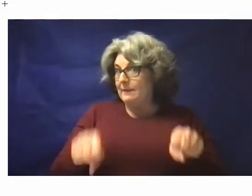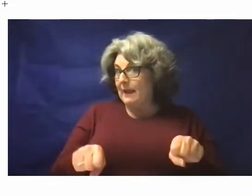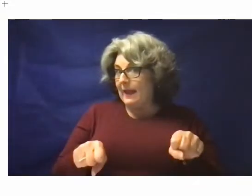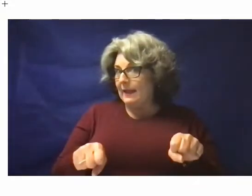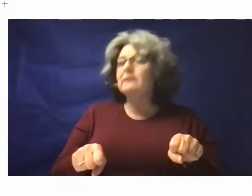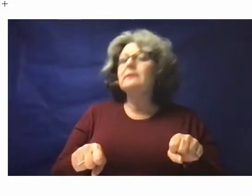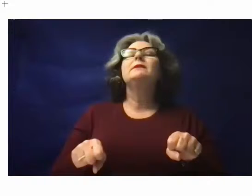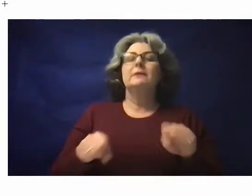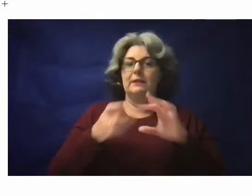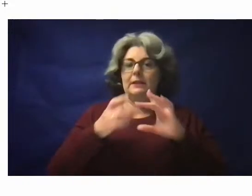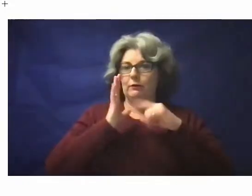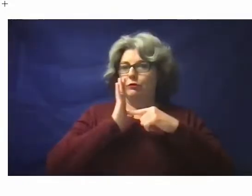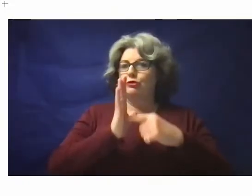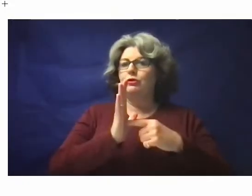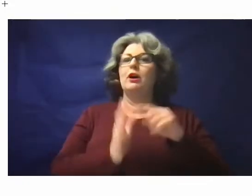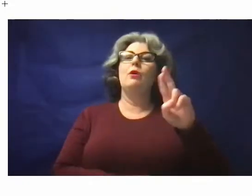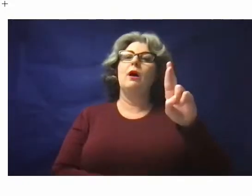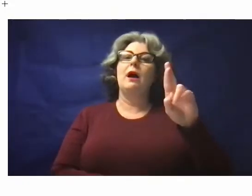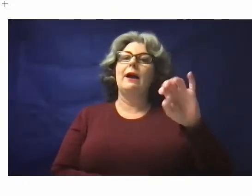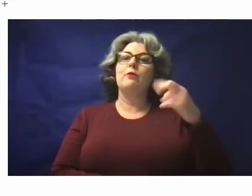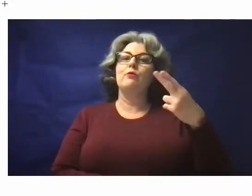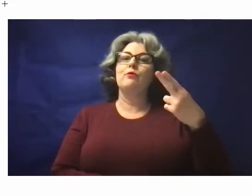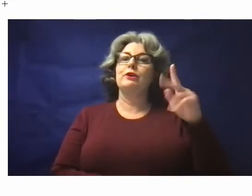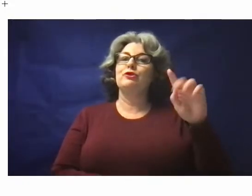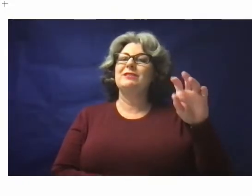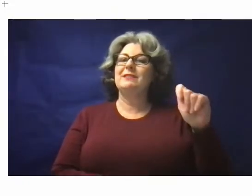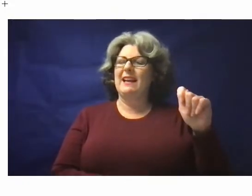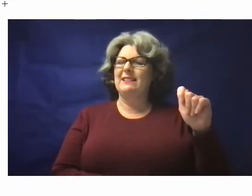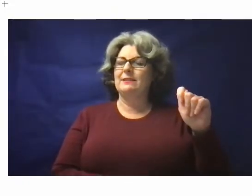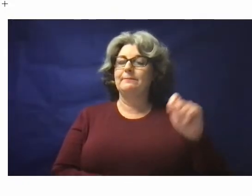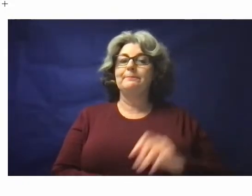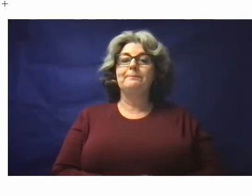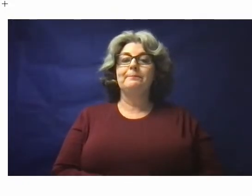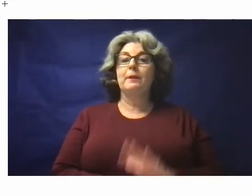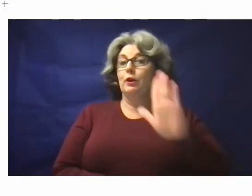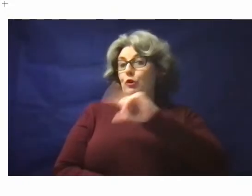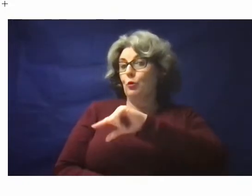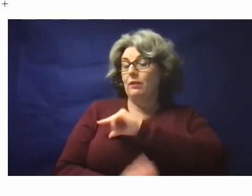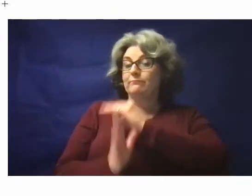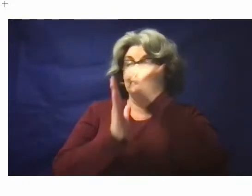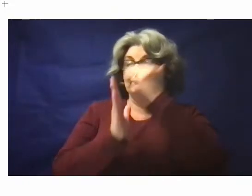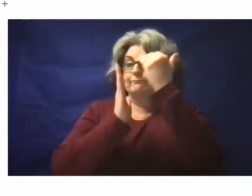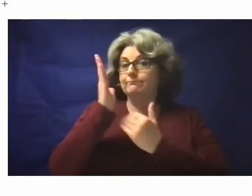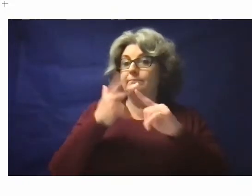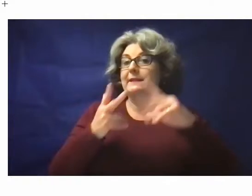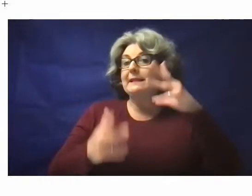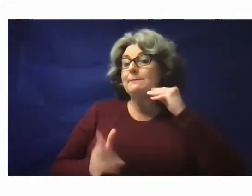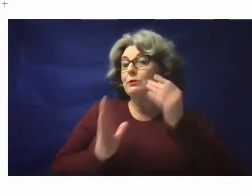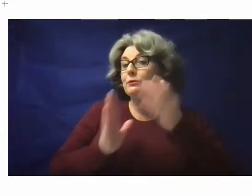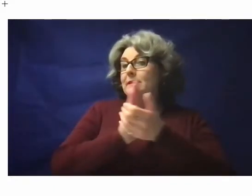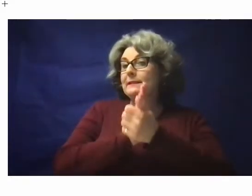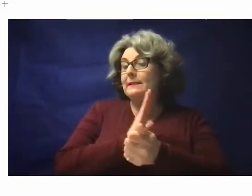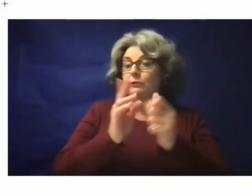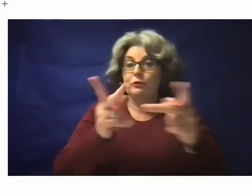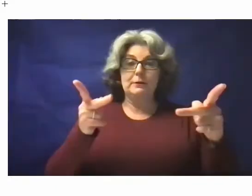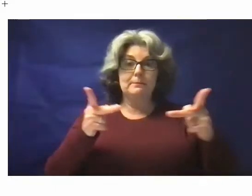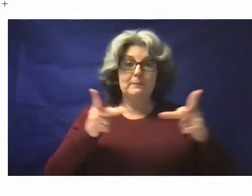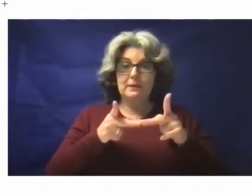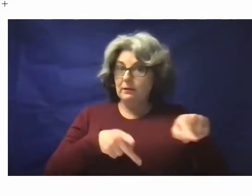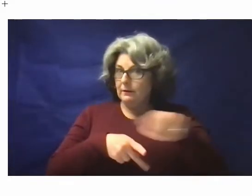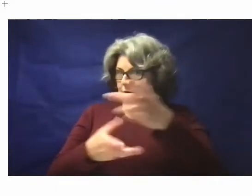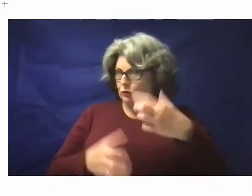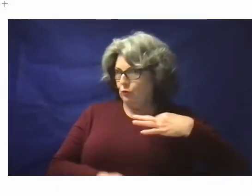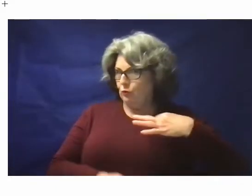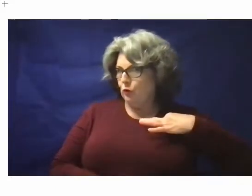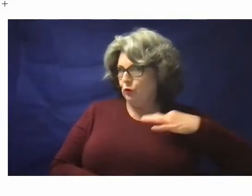rich text format. List your qualifications, experience, and skills related to the position to which you are applying, and